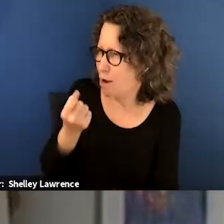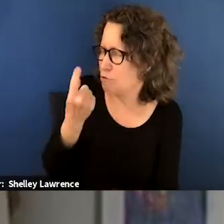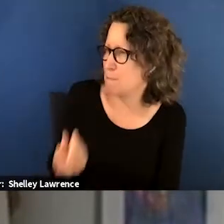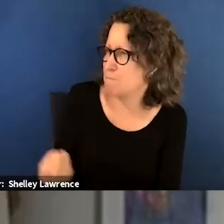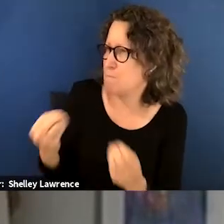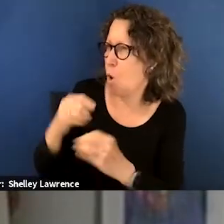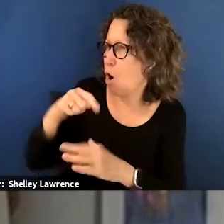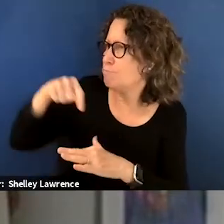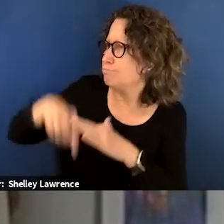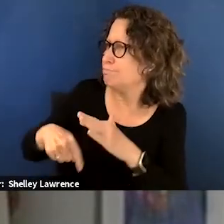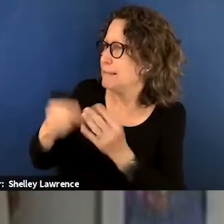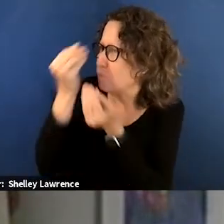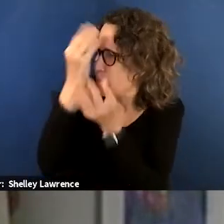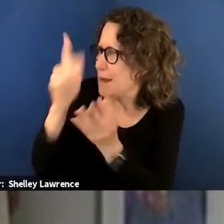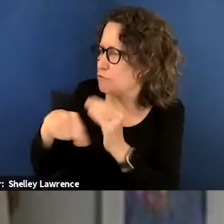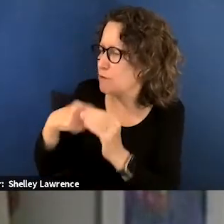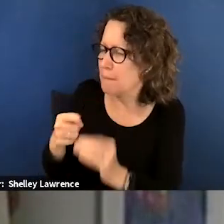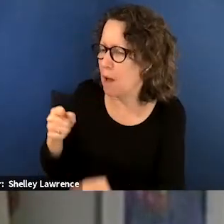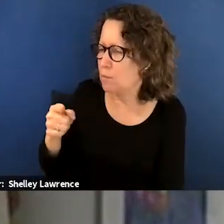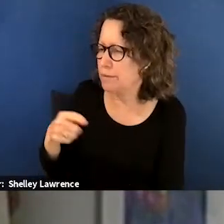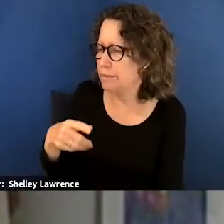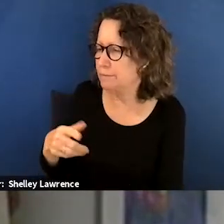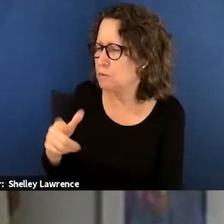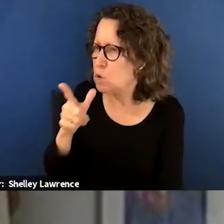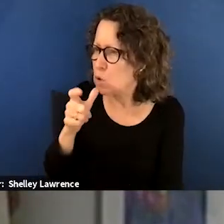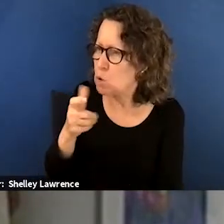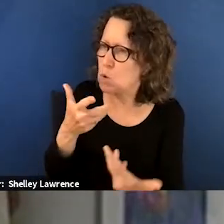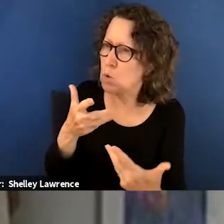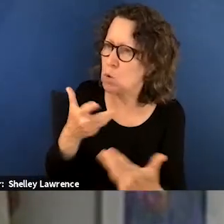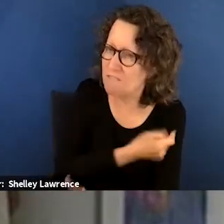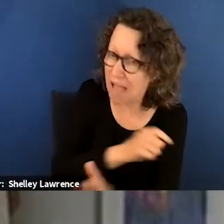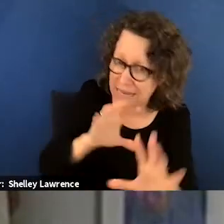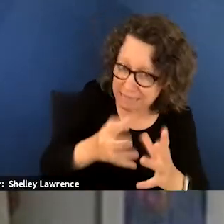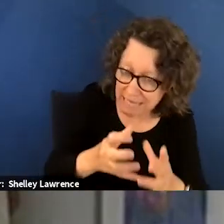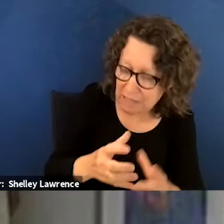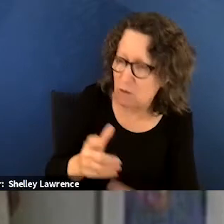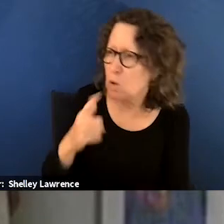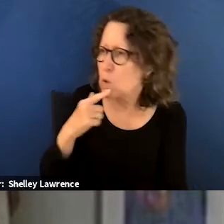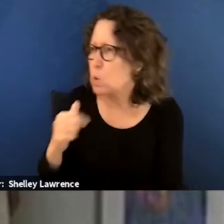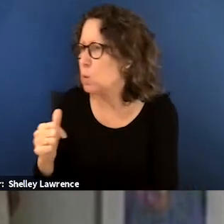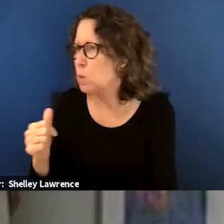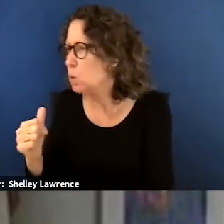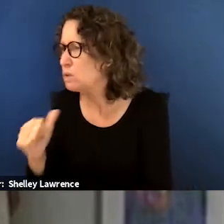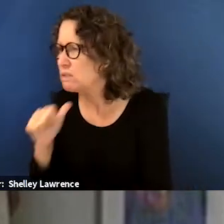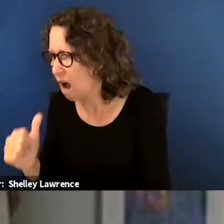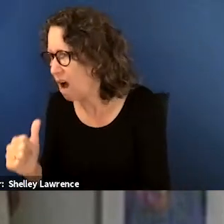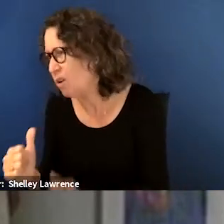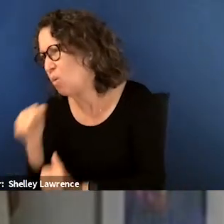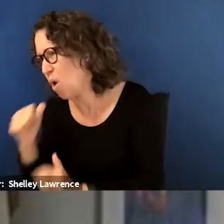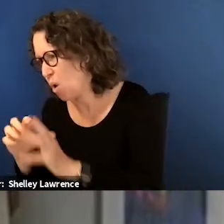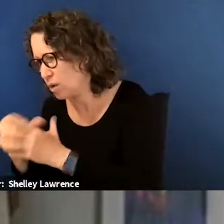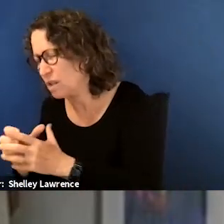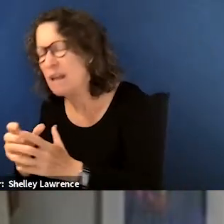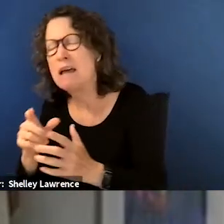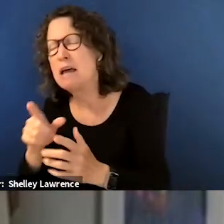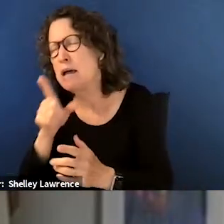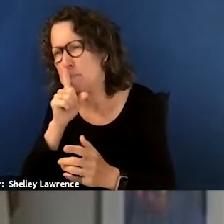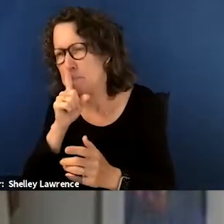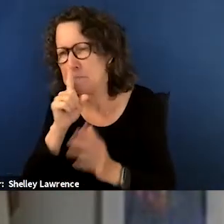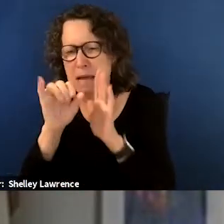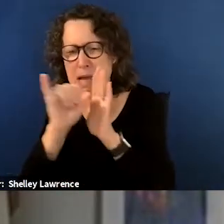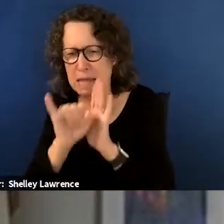more information about who's vaccinated, who's not in terms of student population, or at least the numbers, not trying